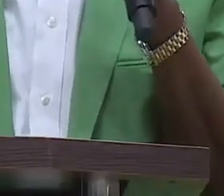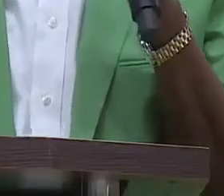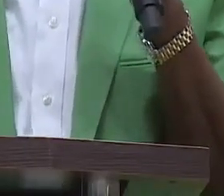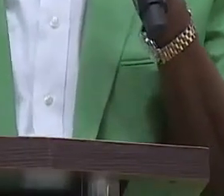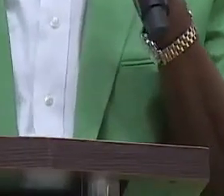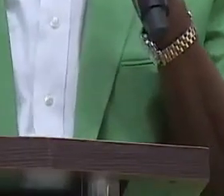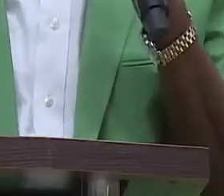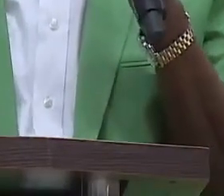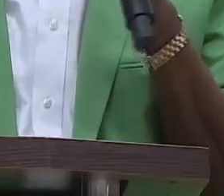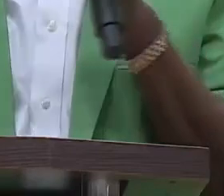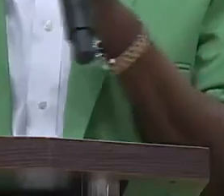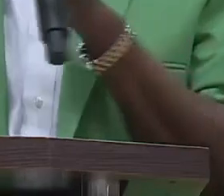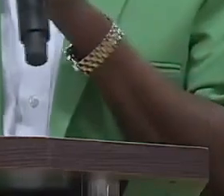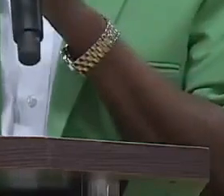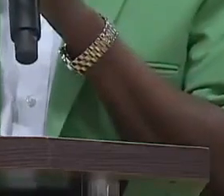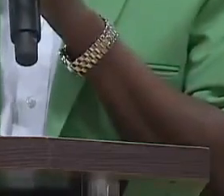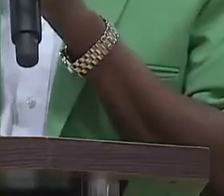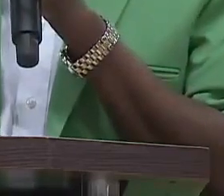write your names